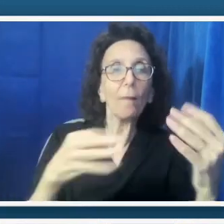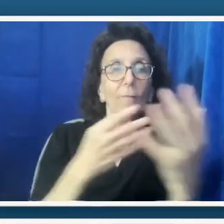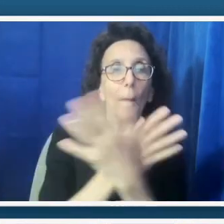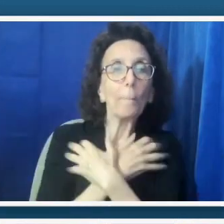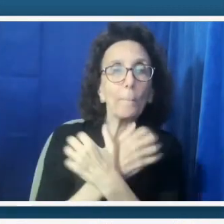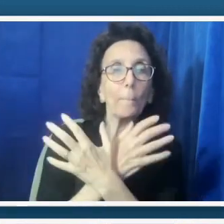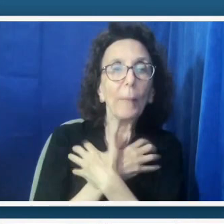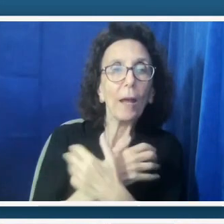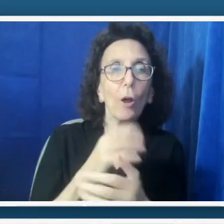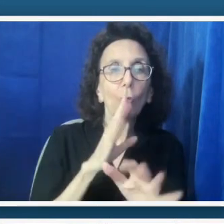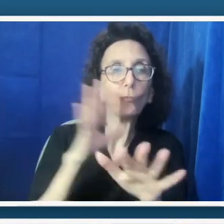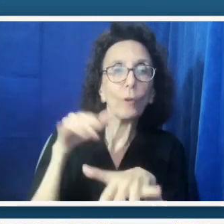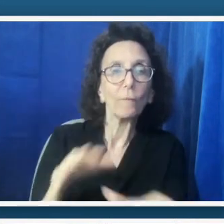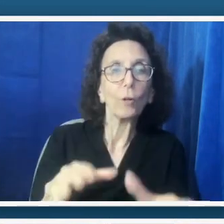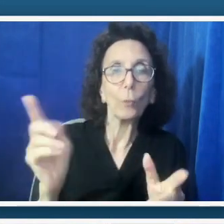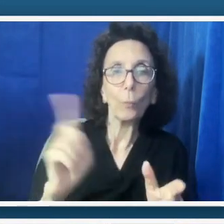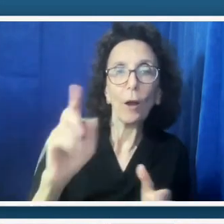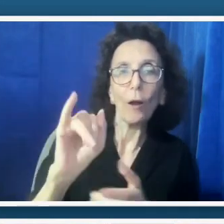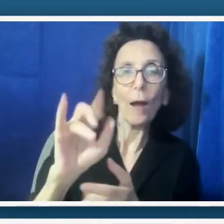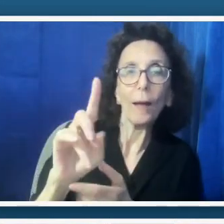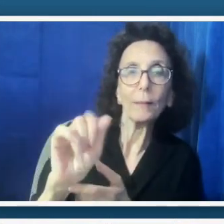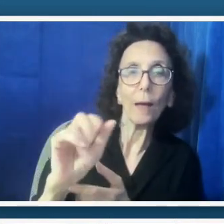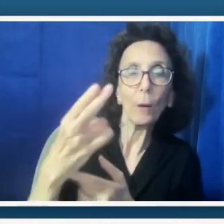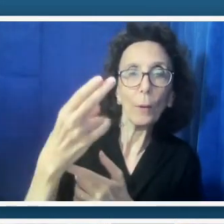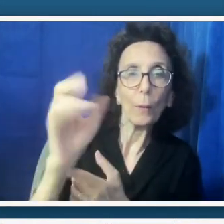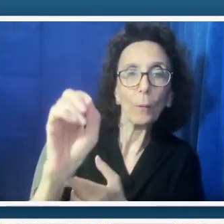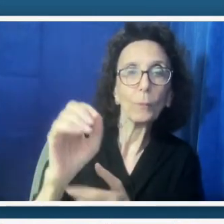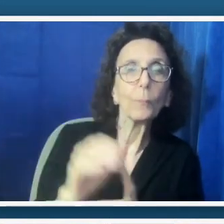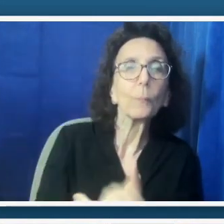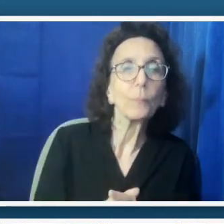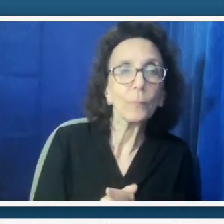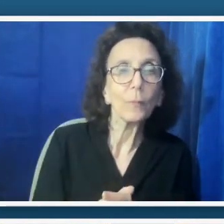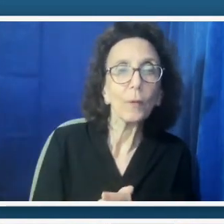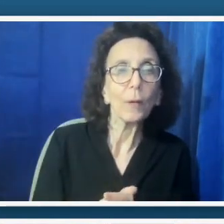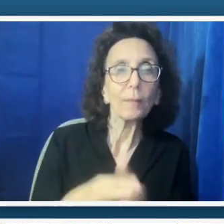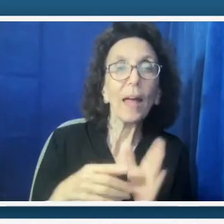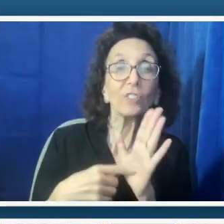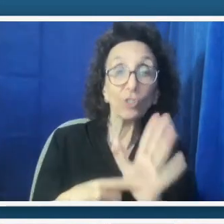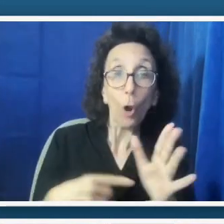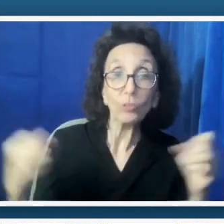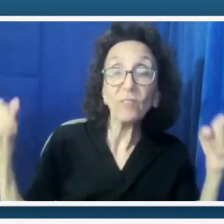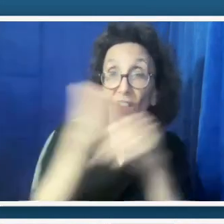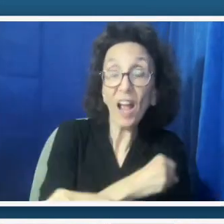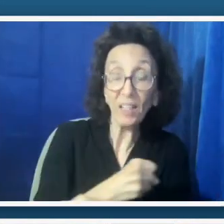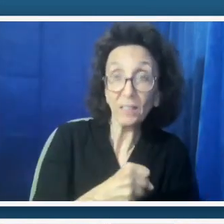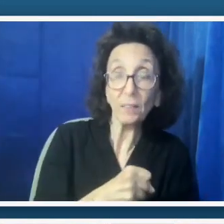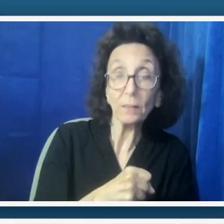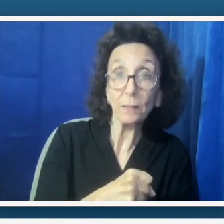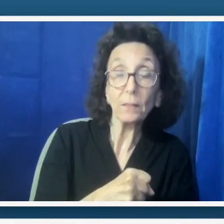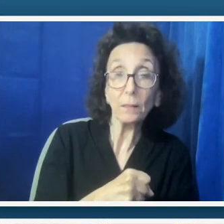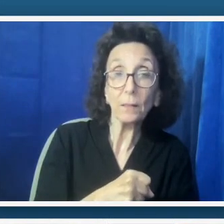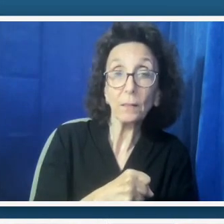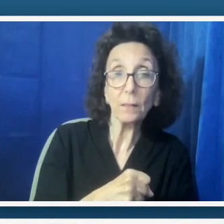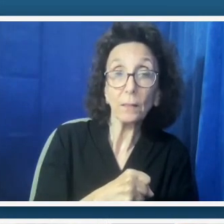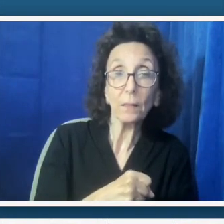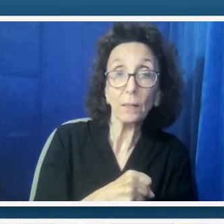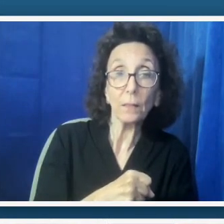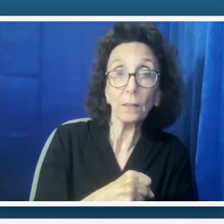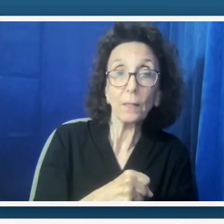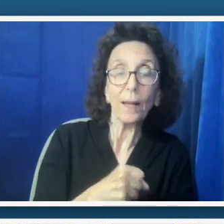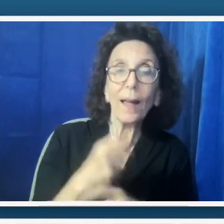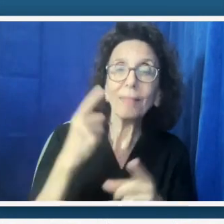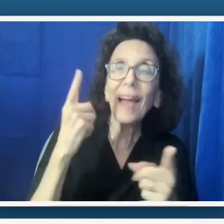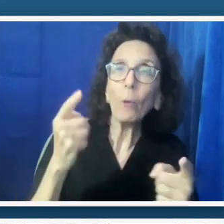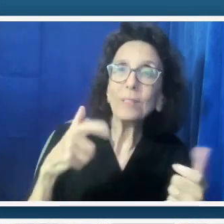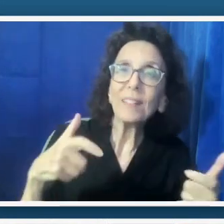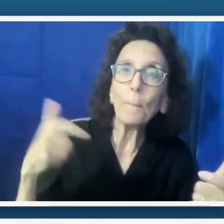Idaho. This is one of the many that openly shows violence. It depicts what is now considered to be the largest massacre